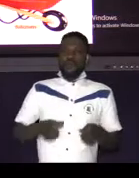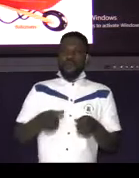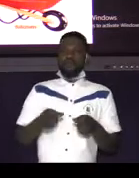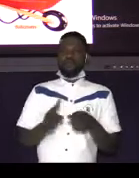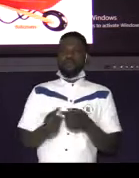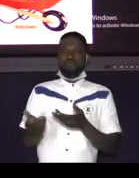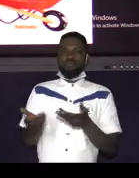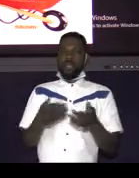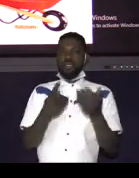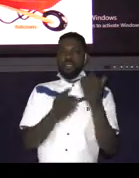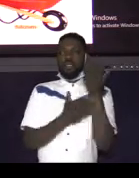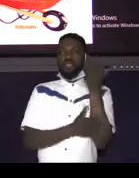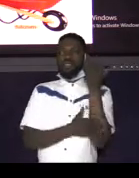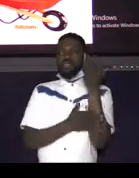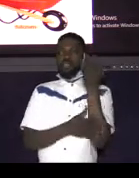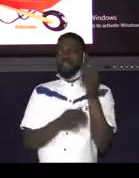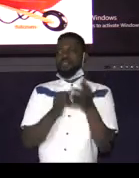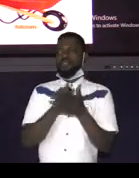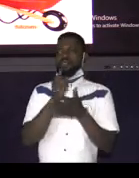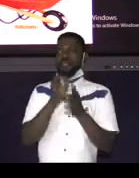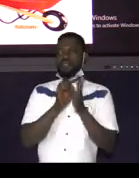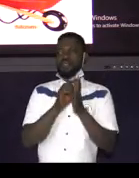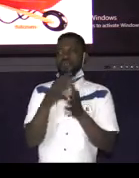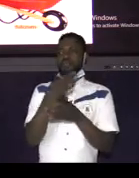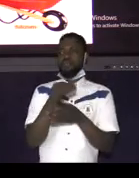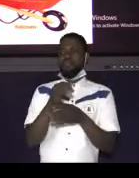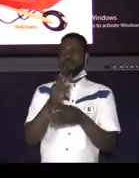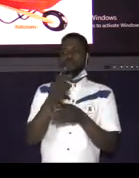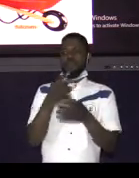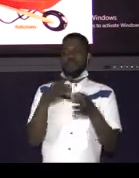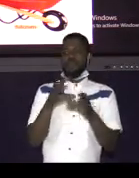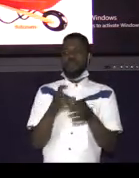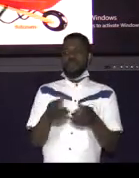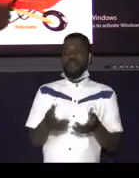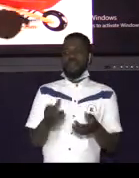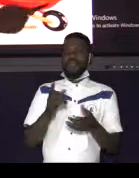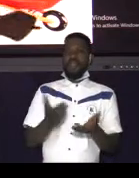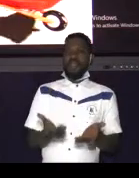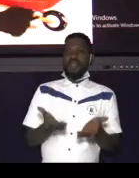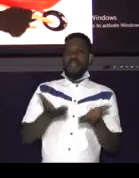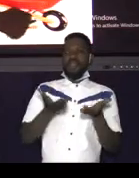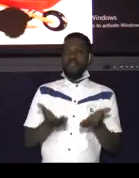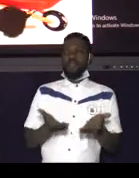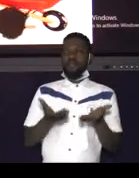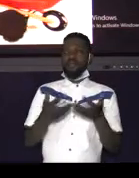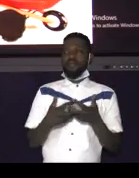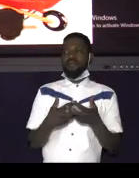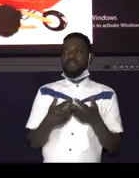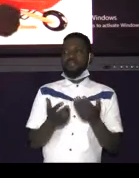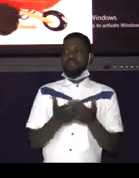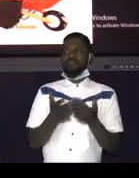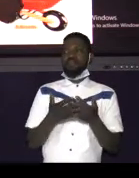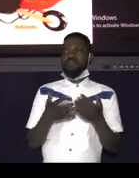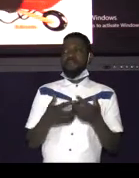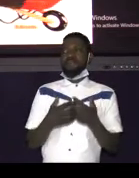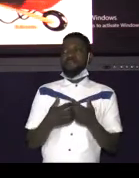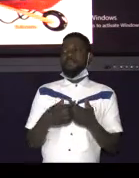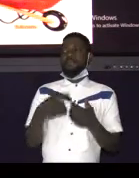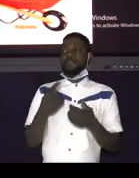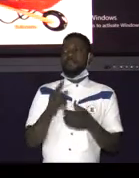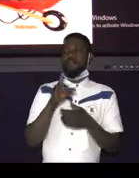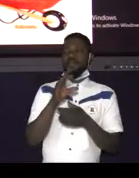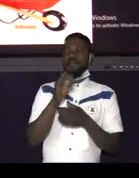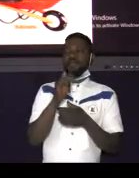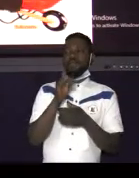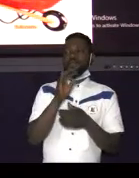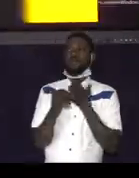of yam when we started. That's example of second class level because the fulcrum, the load is